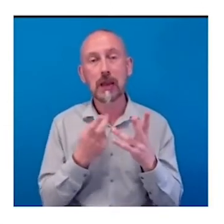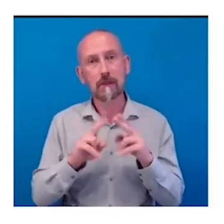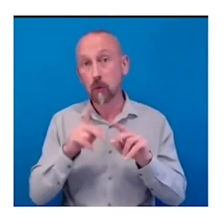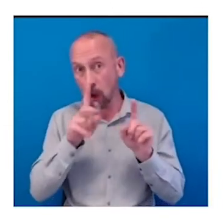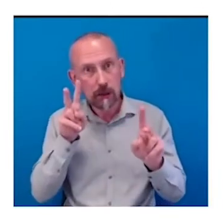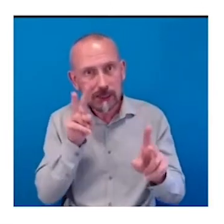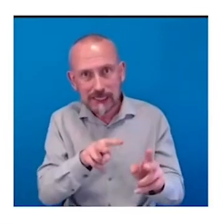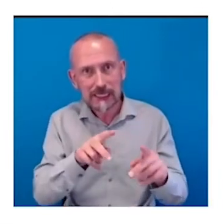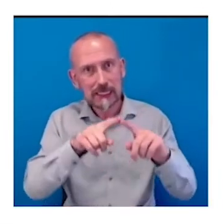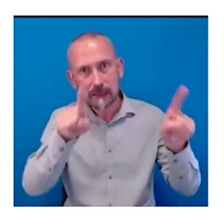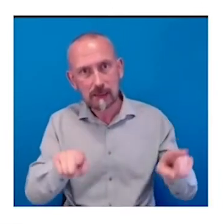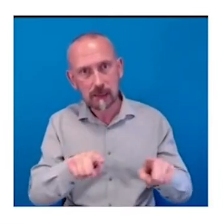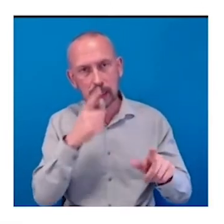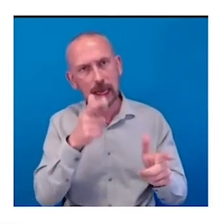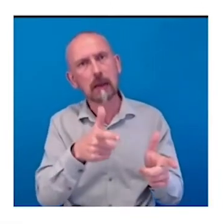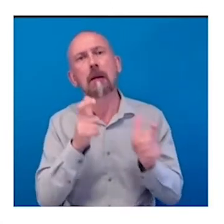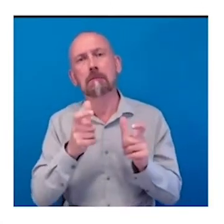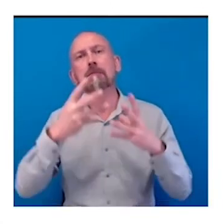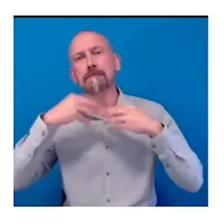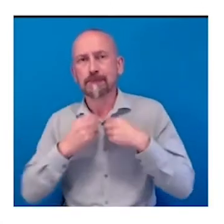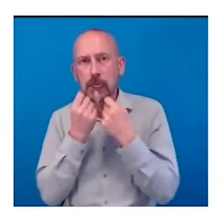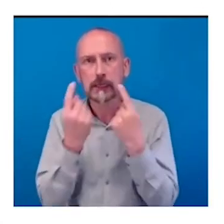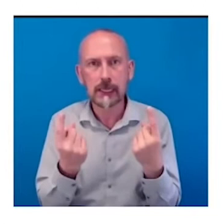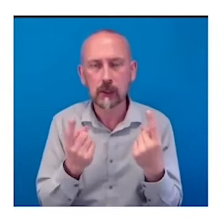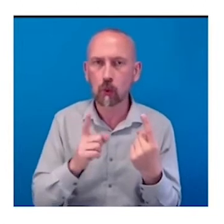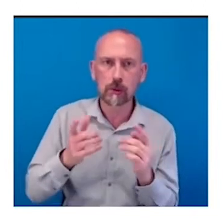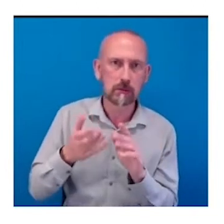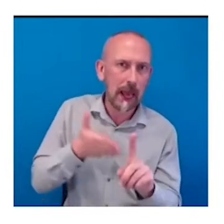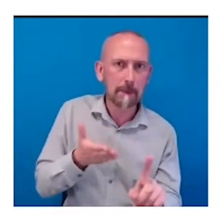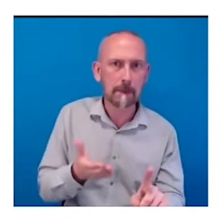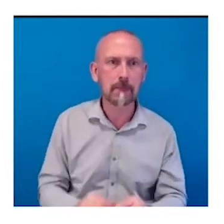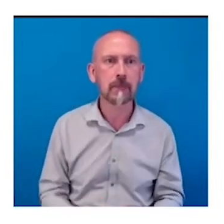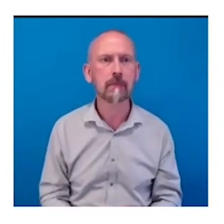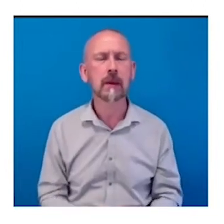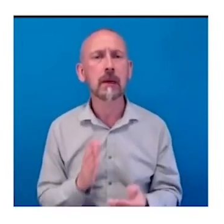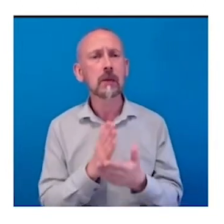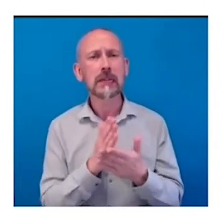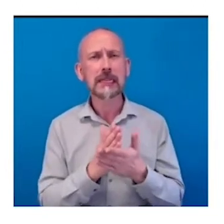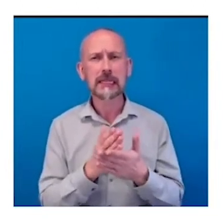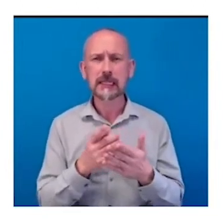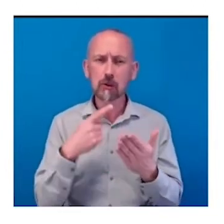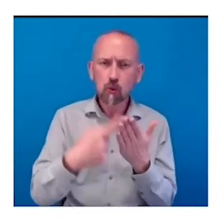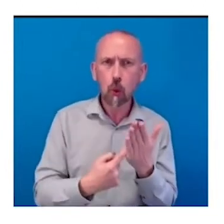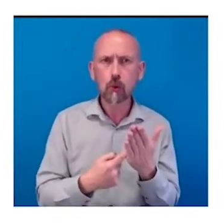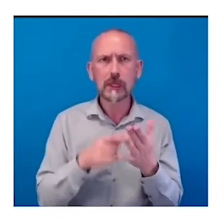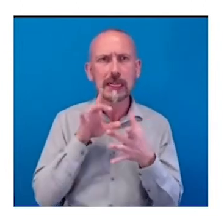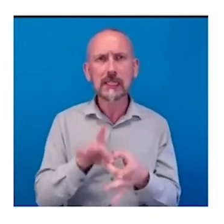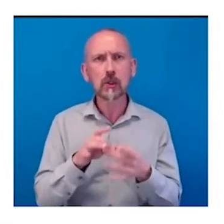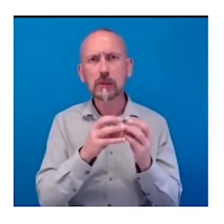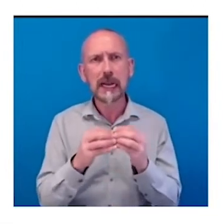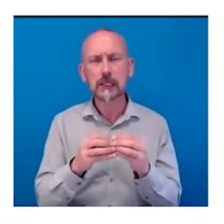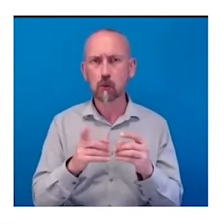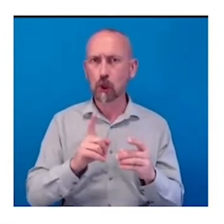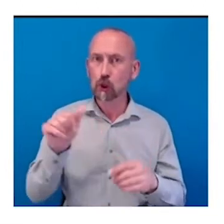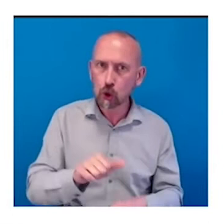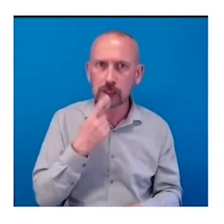the position they're trying to convey. There are no hard and fast rules here of what it should say, because it depends on the image, the context, the